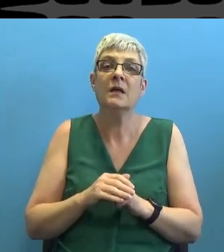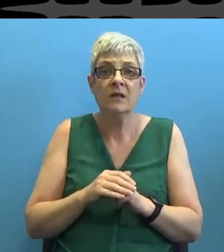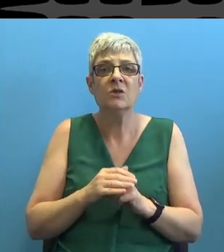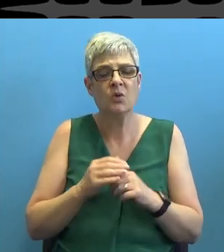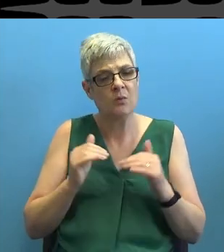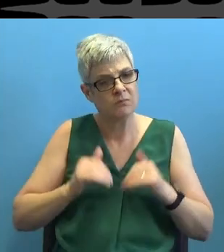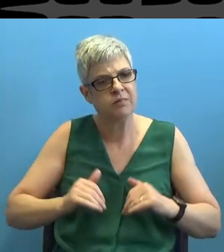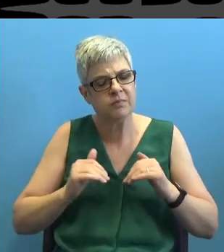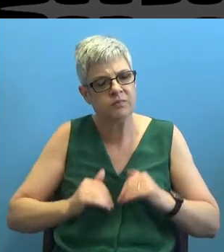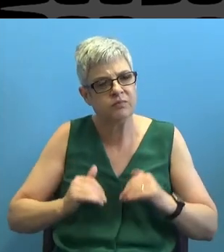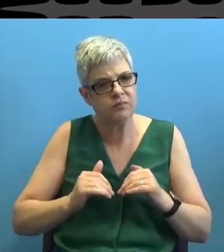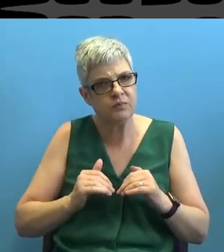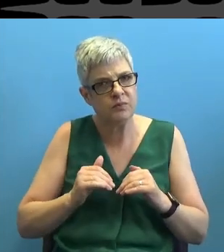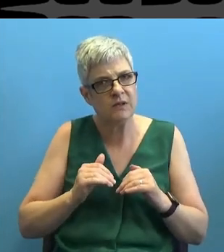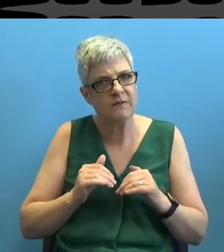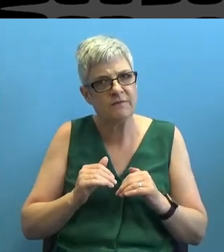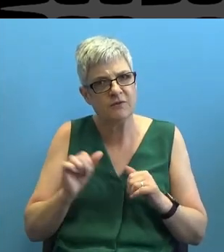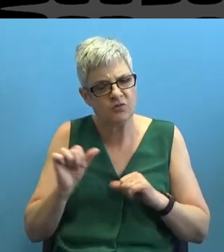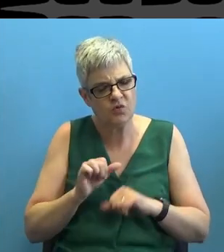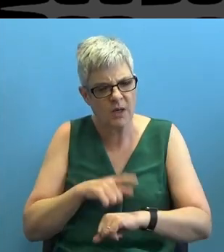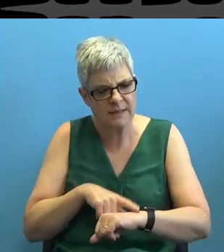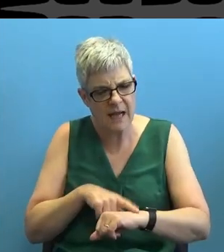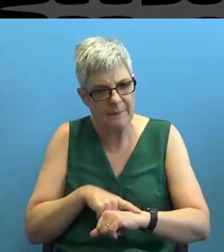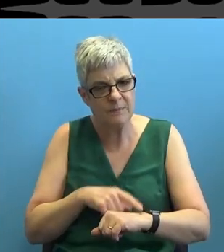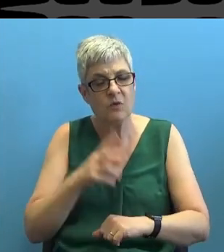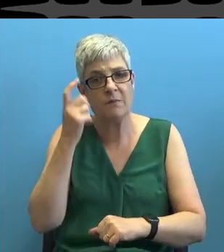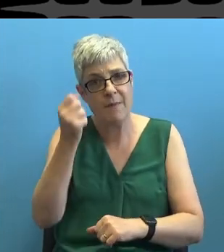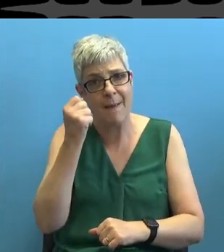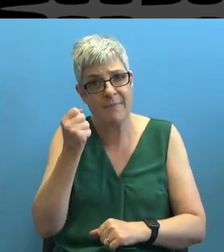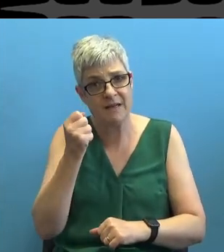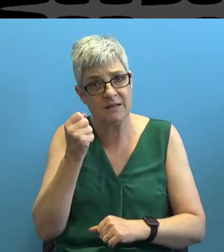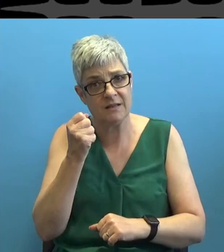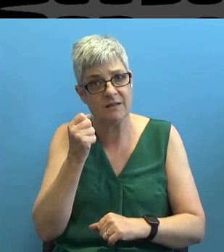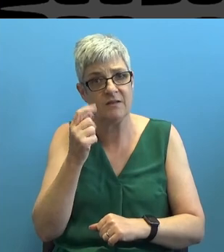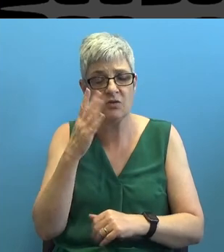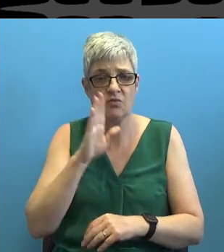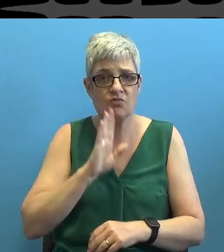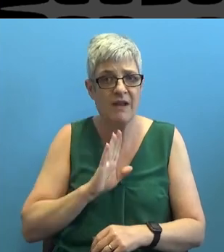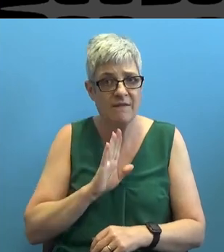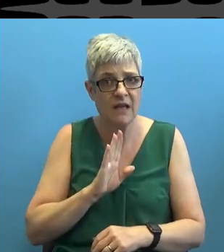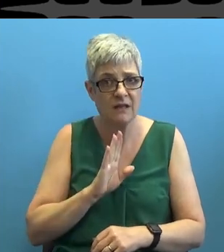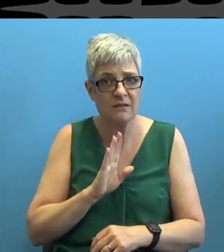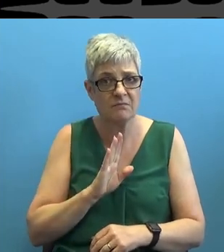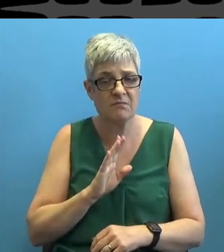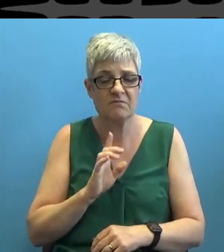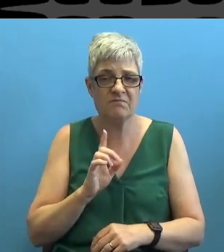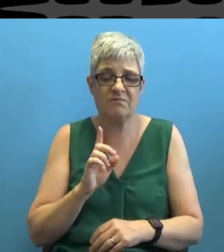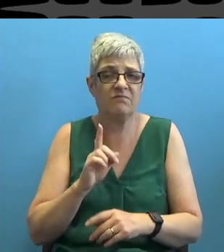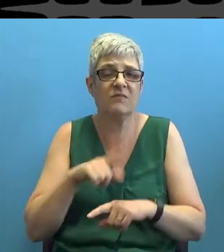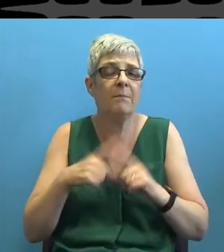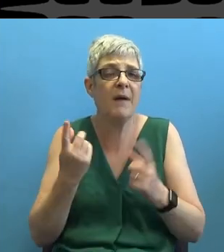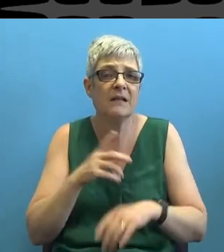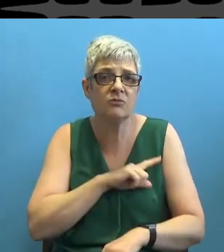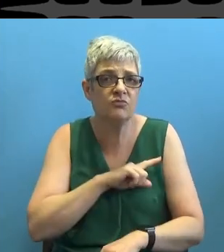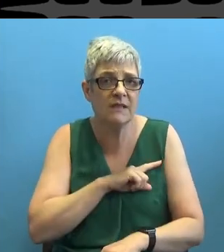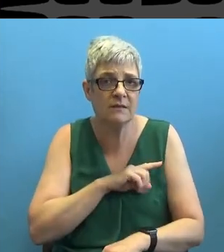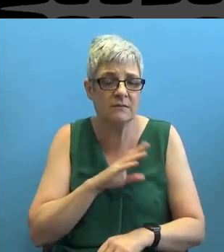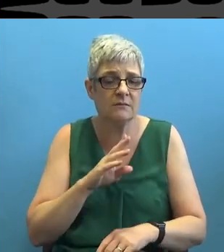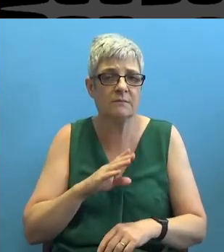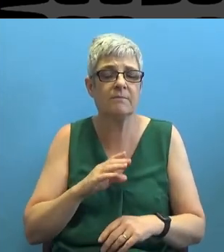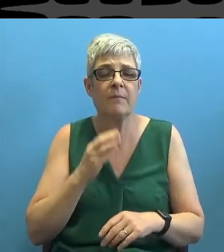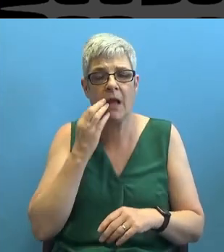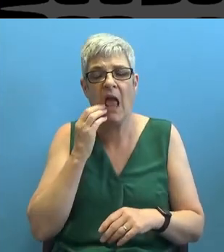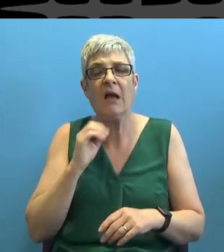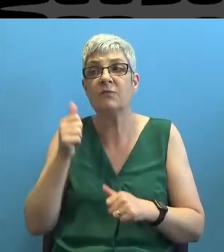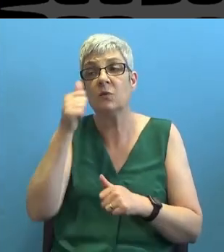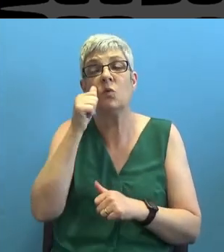So we pause for a moment to remember those who are grieving just now, for whatever reason. May they know your